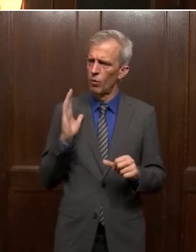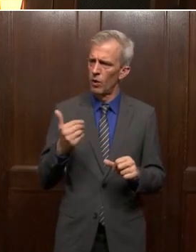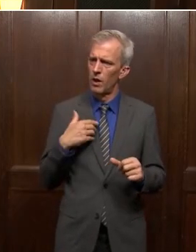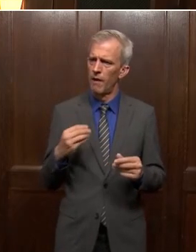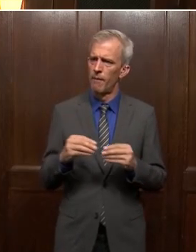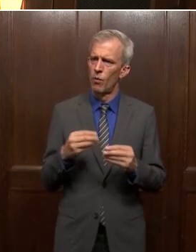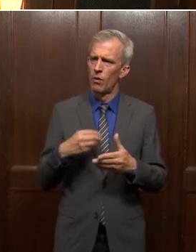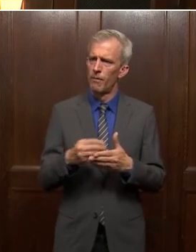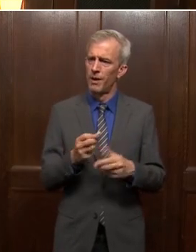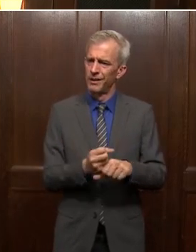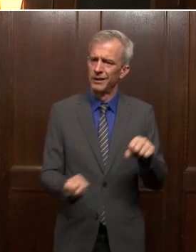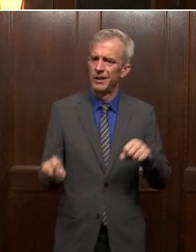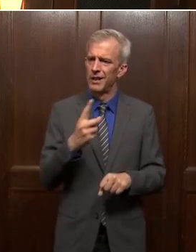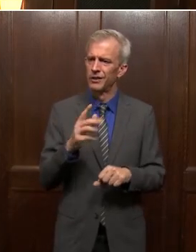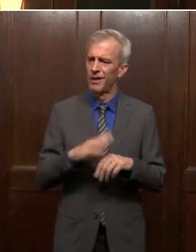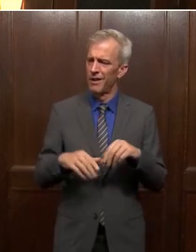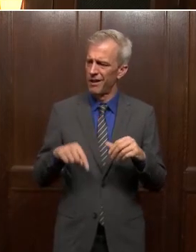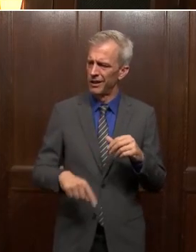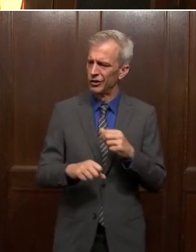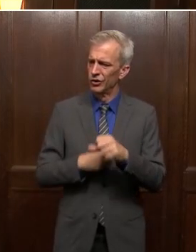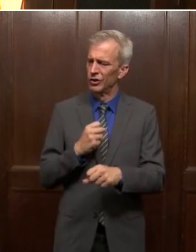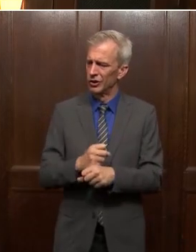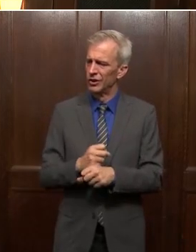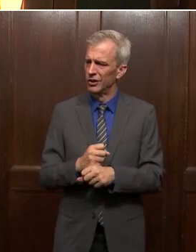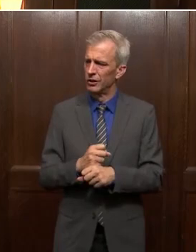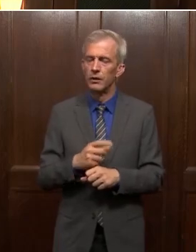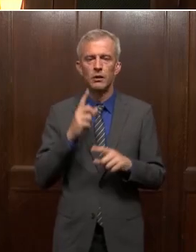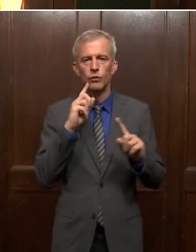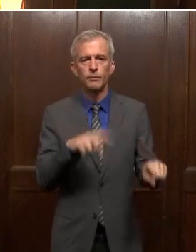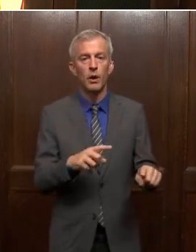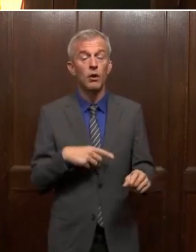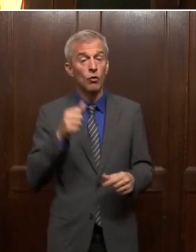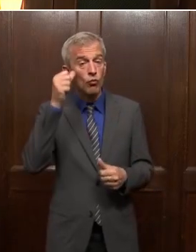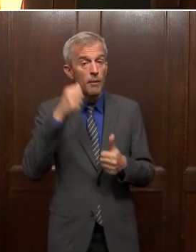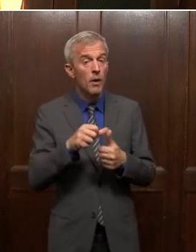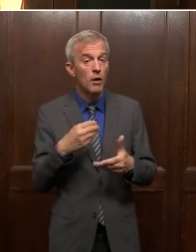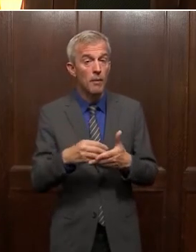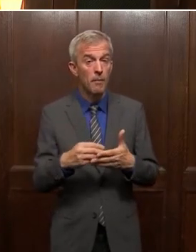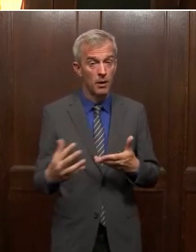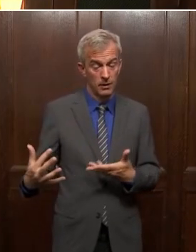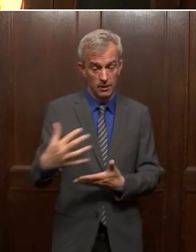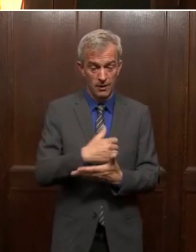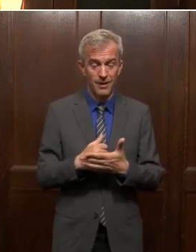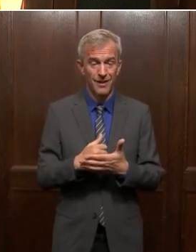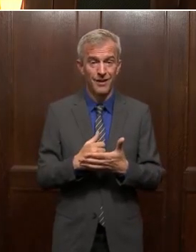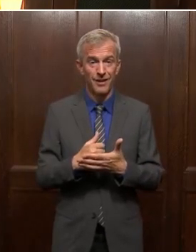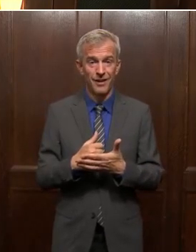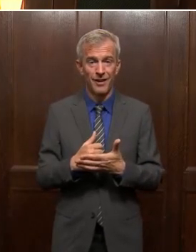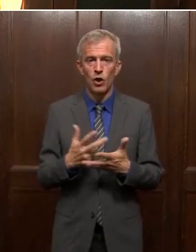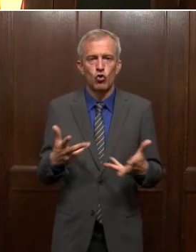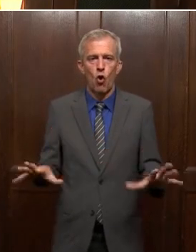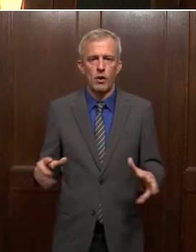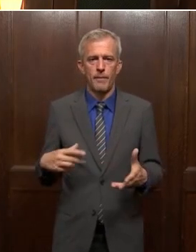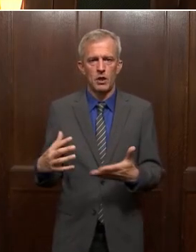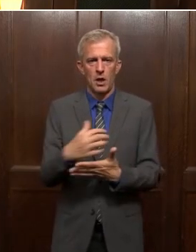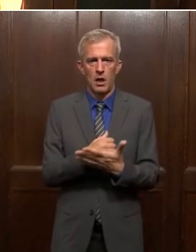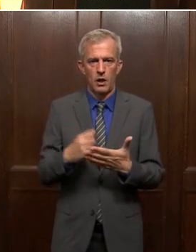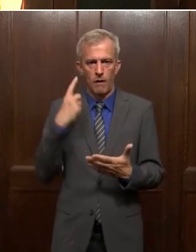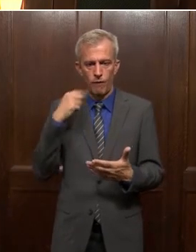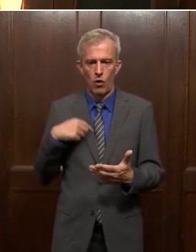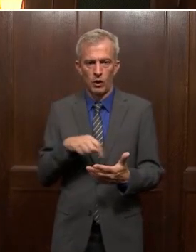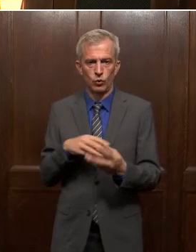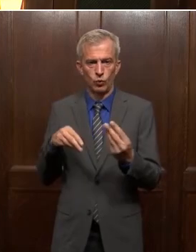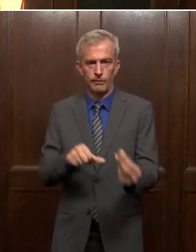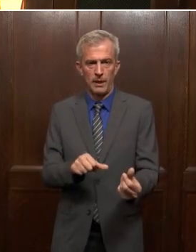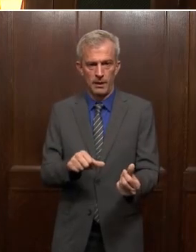year. So remember, the money that comes in is mostly been collected during this year for us to spend in this coming year. So